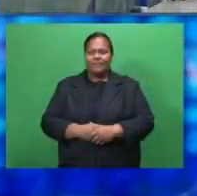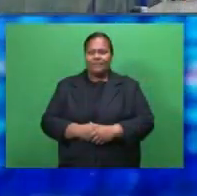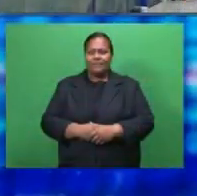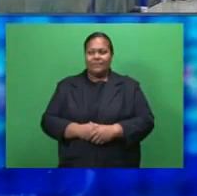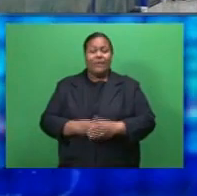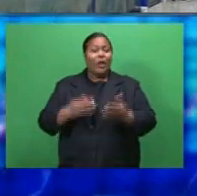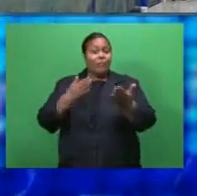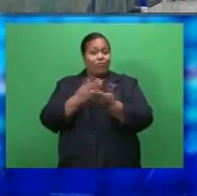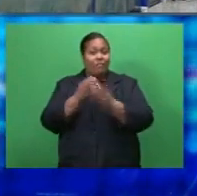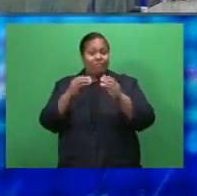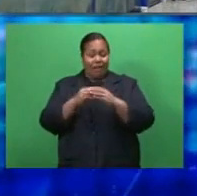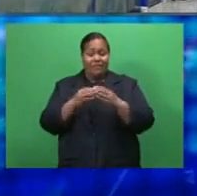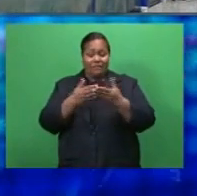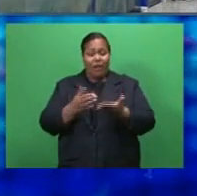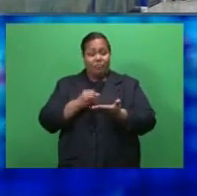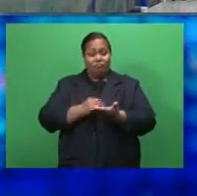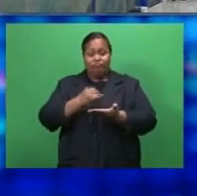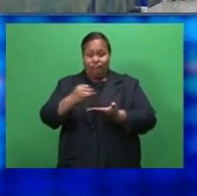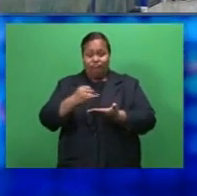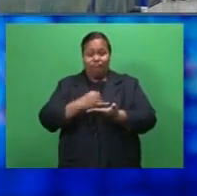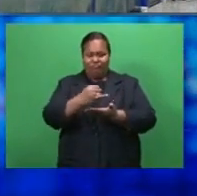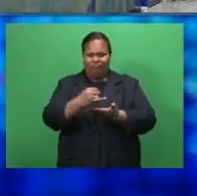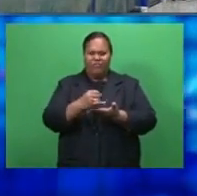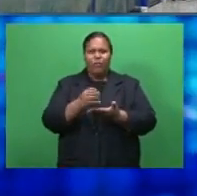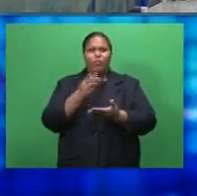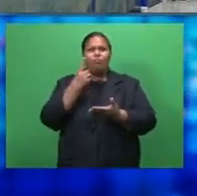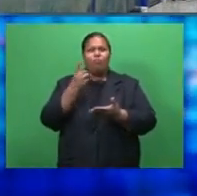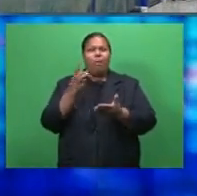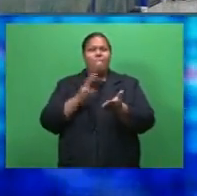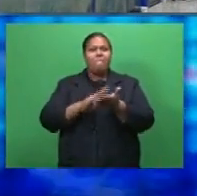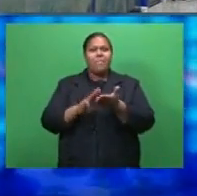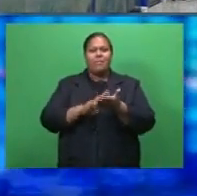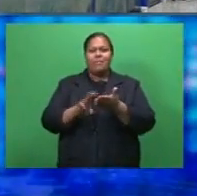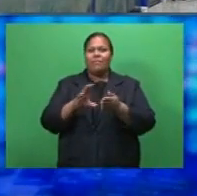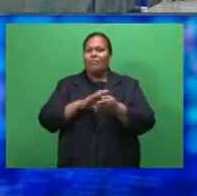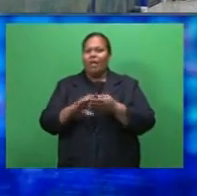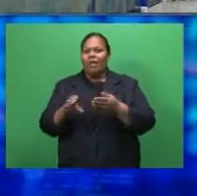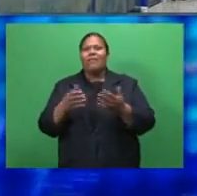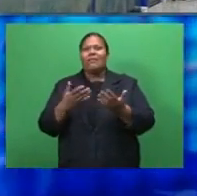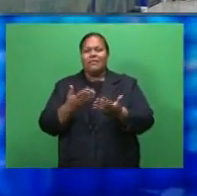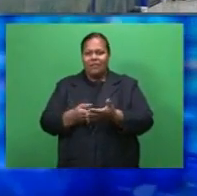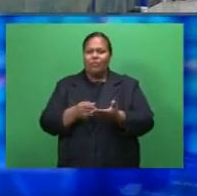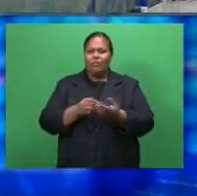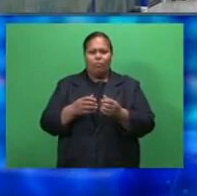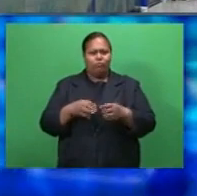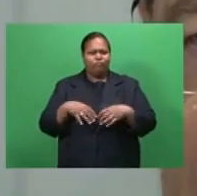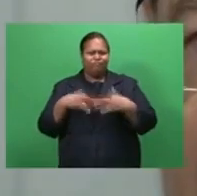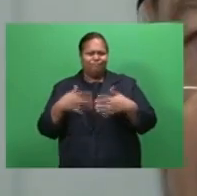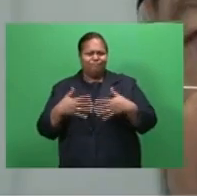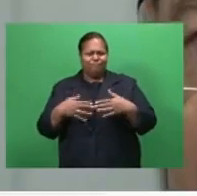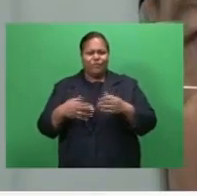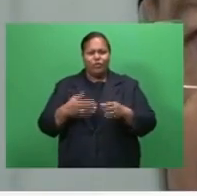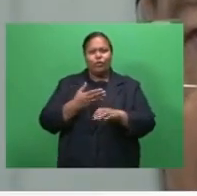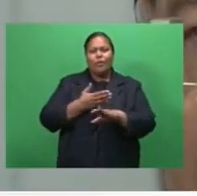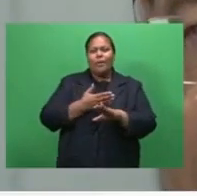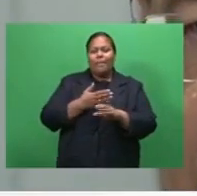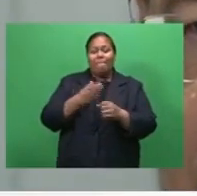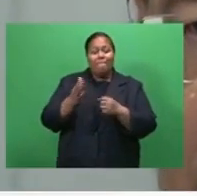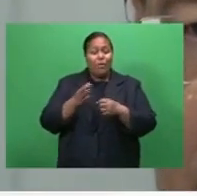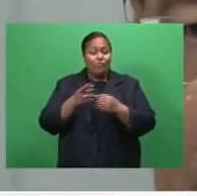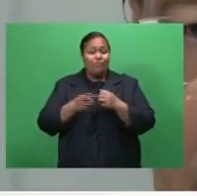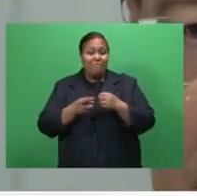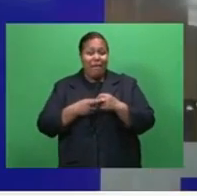Red Bank has invested almost $1 million in redesigning its flagship branch at MACC in Suva. Chief Executive